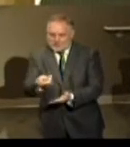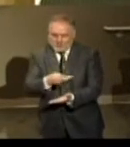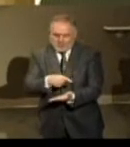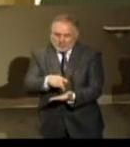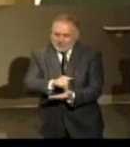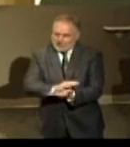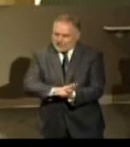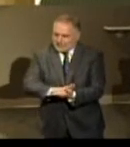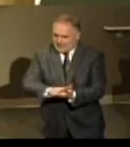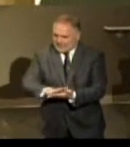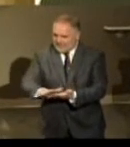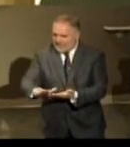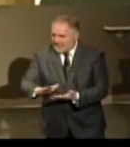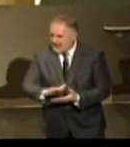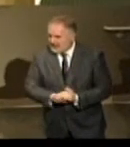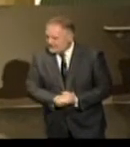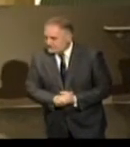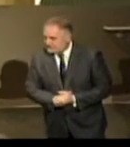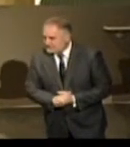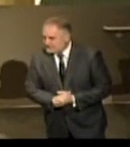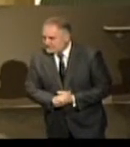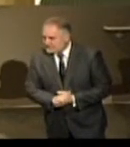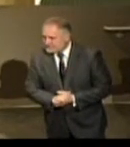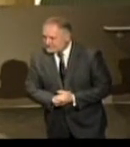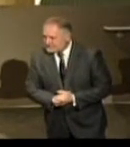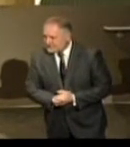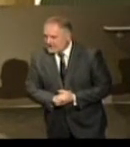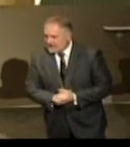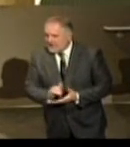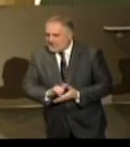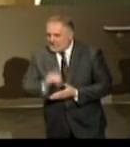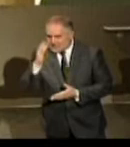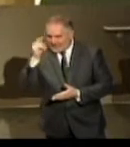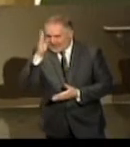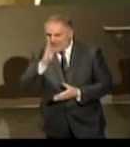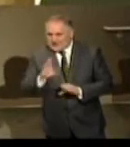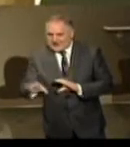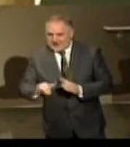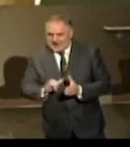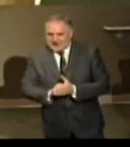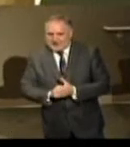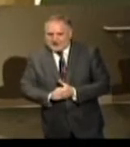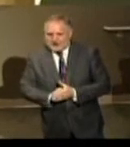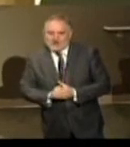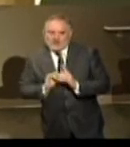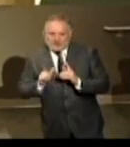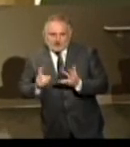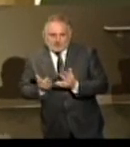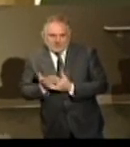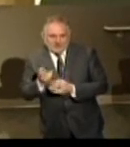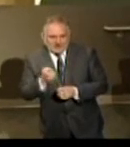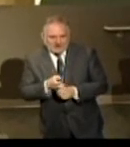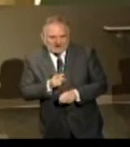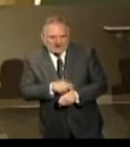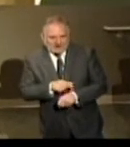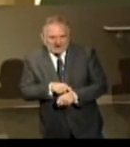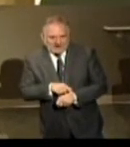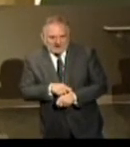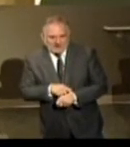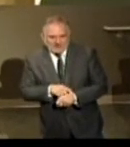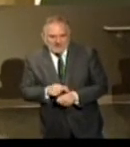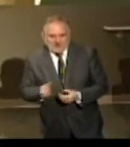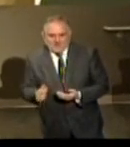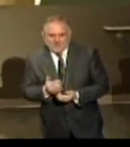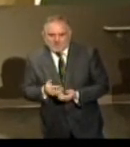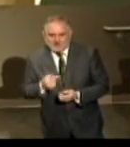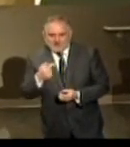goal to refine. That's why he did it. He wanted you to. Oh, by the way,